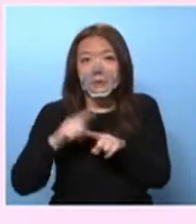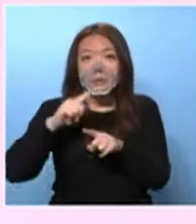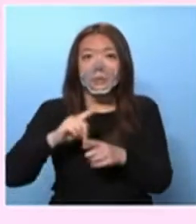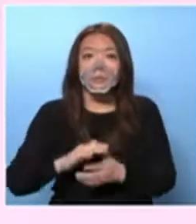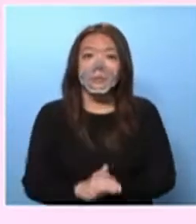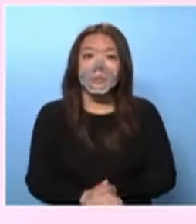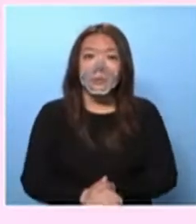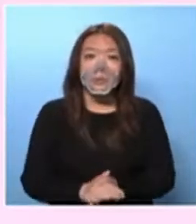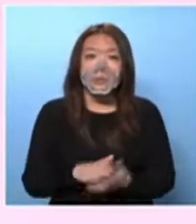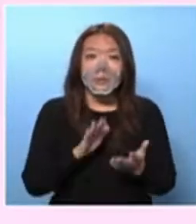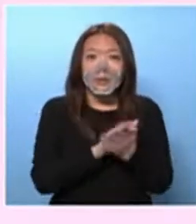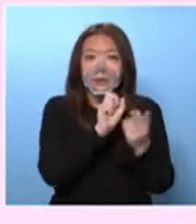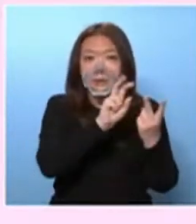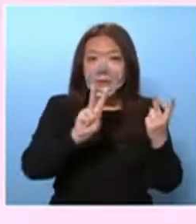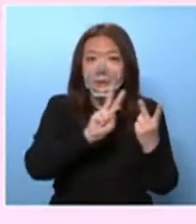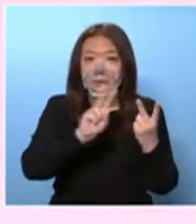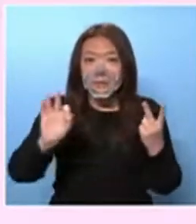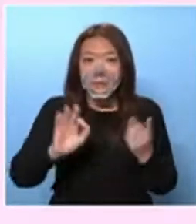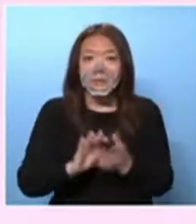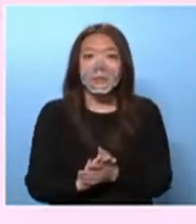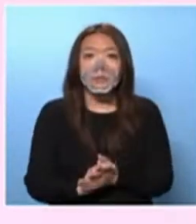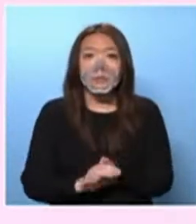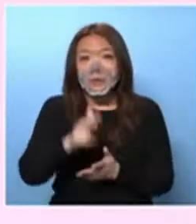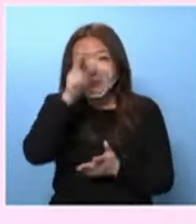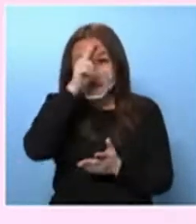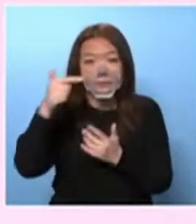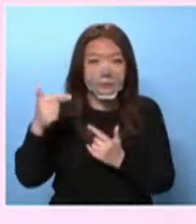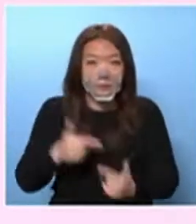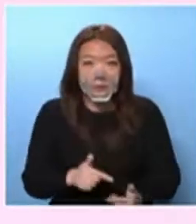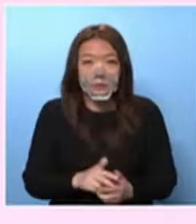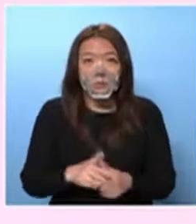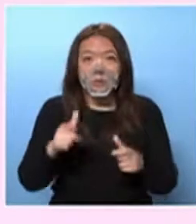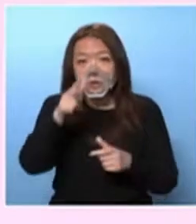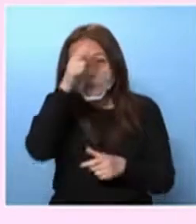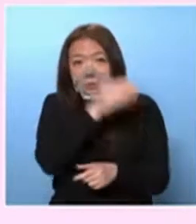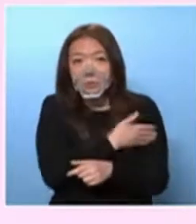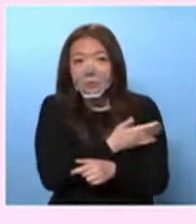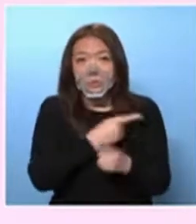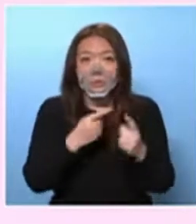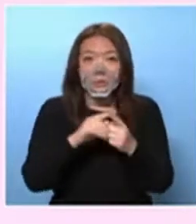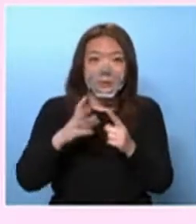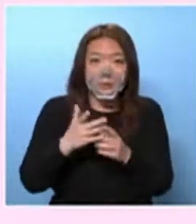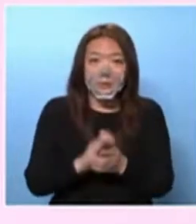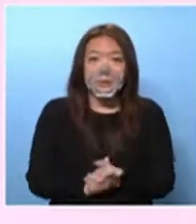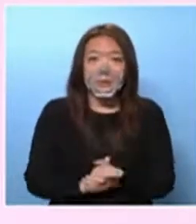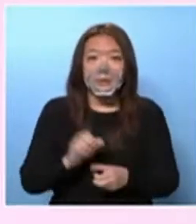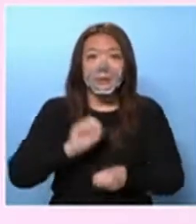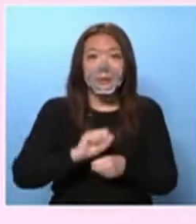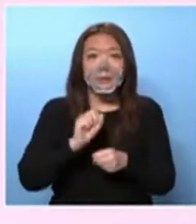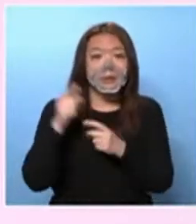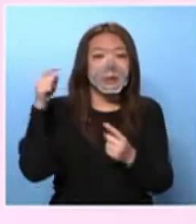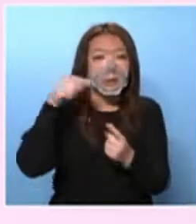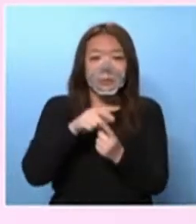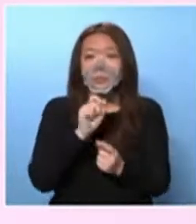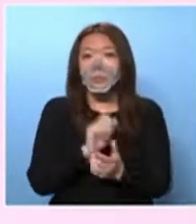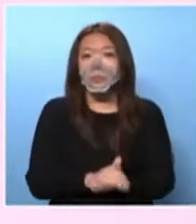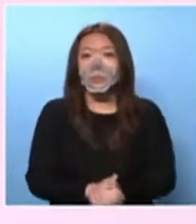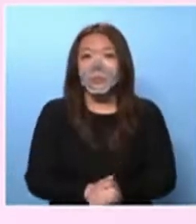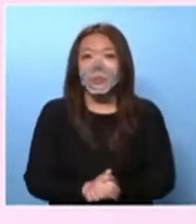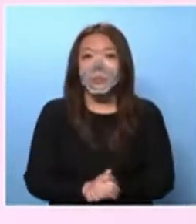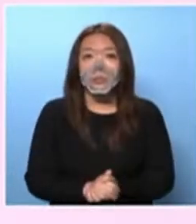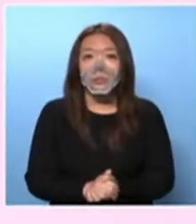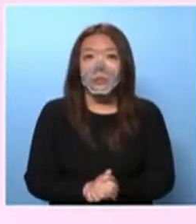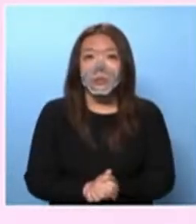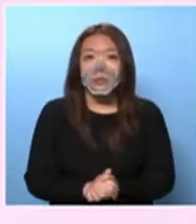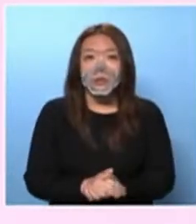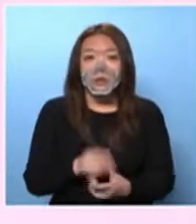more than double of that in year 2017 to 18. The government's target of zero growth in the civil service establishment will remain unchanged in year 2022 to